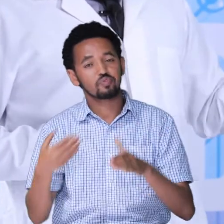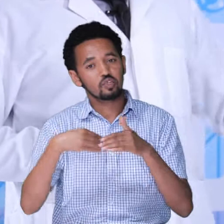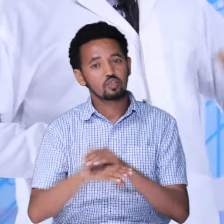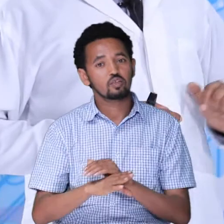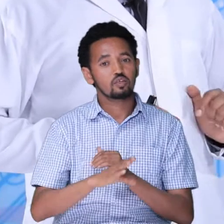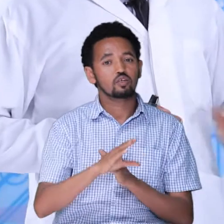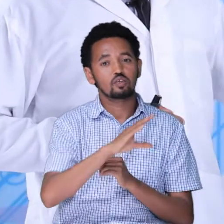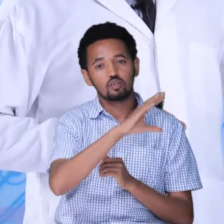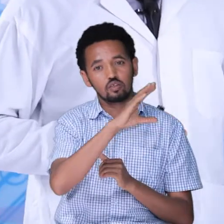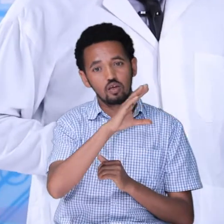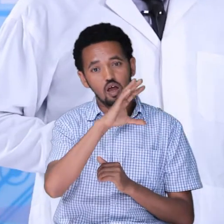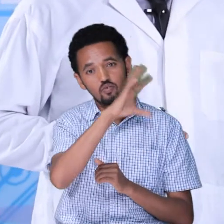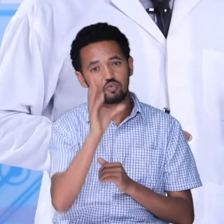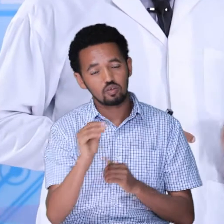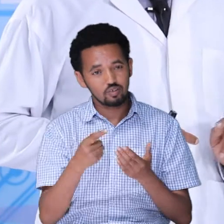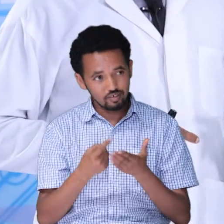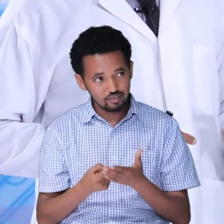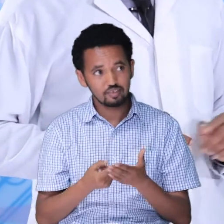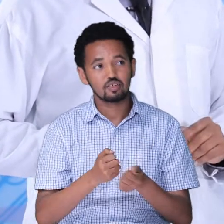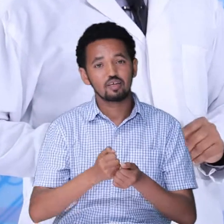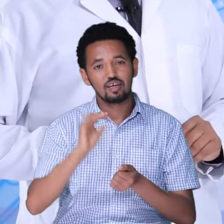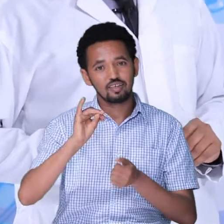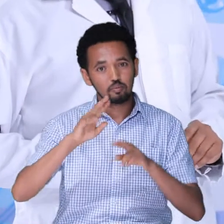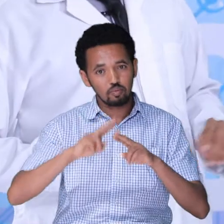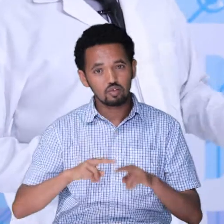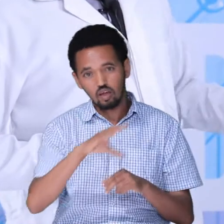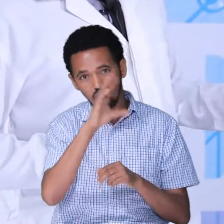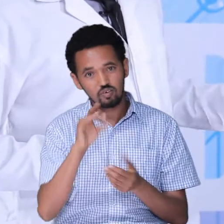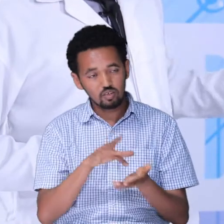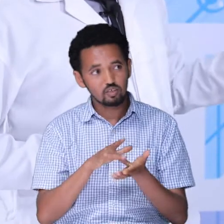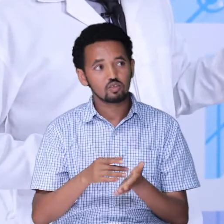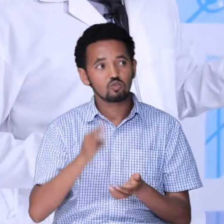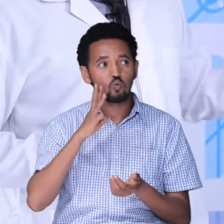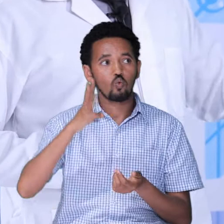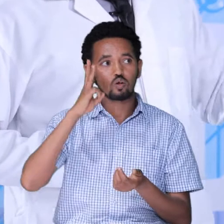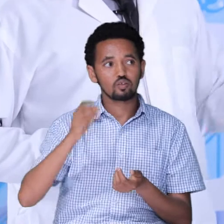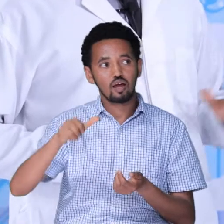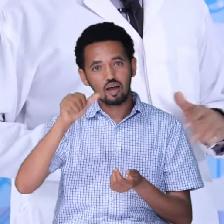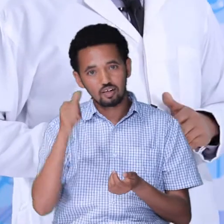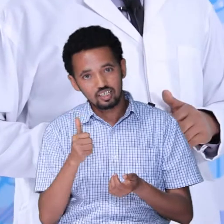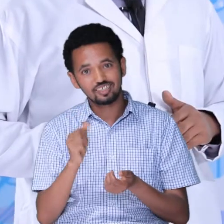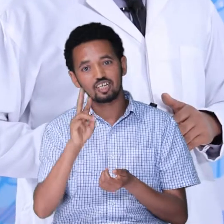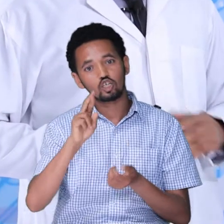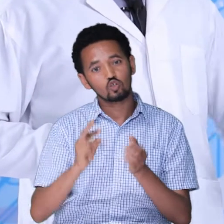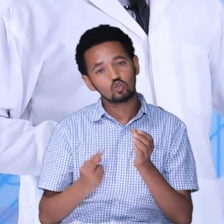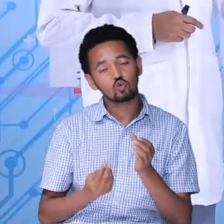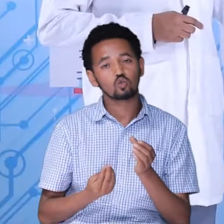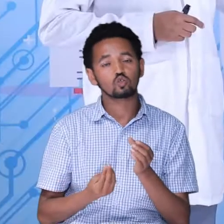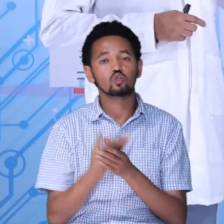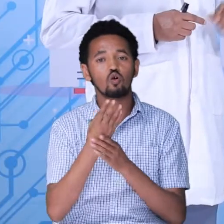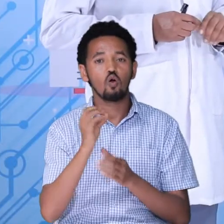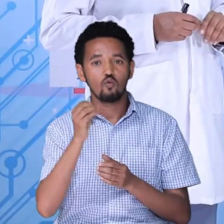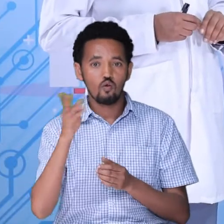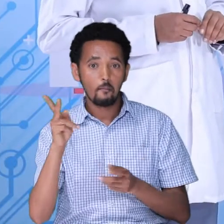economic system inherited by independent African state was another source of problem. The